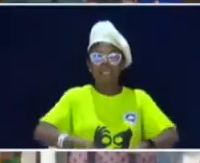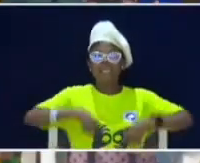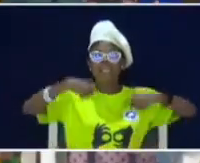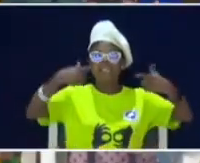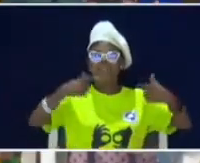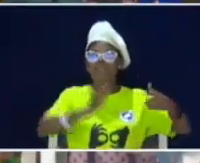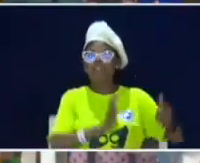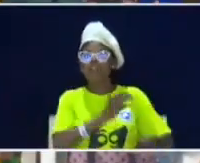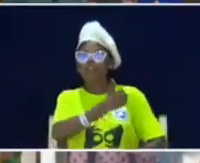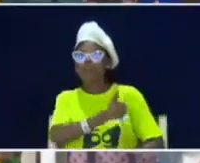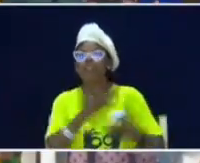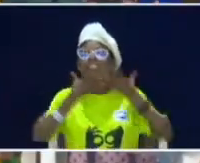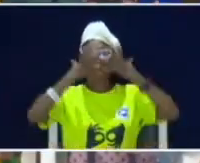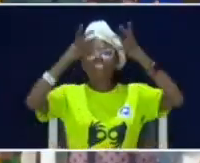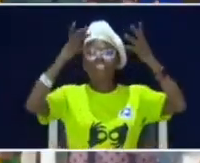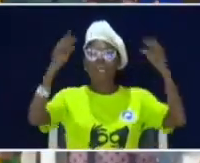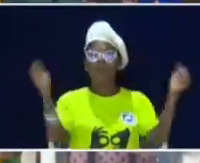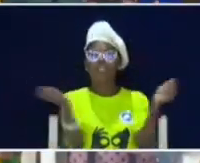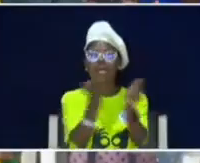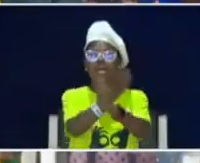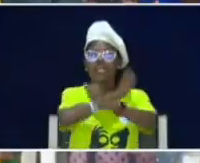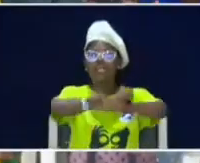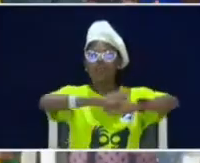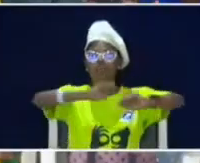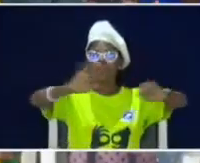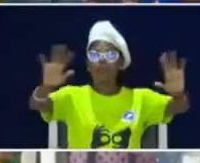the house shout, hallelujah.